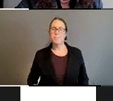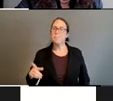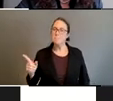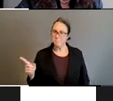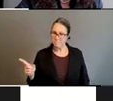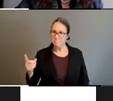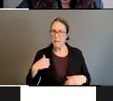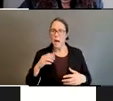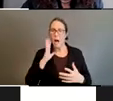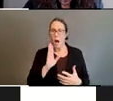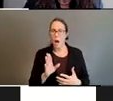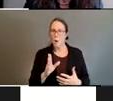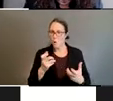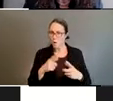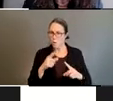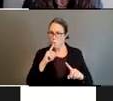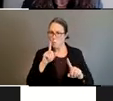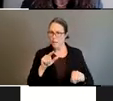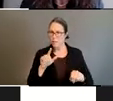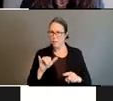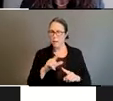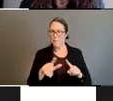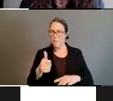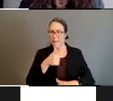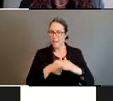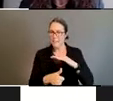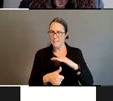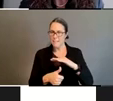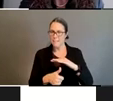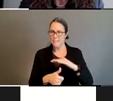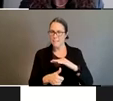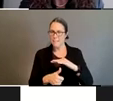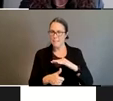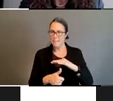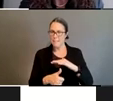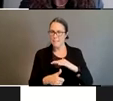I want to get back to you on that answer, but I think it would fall under with